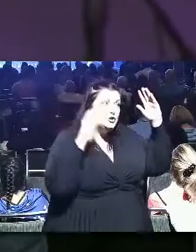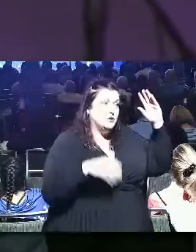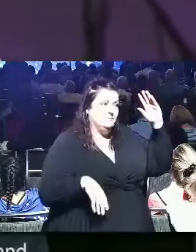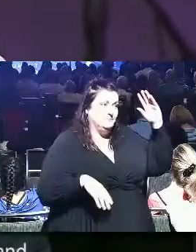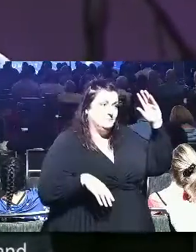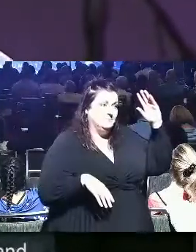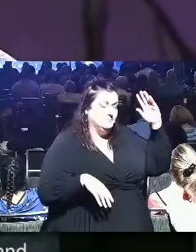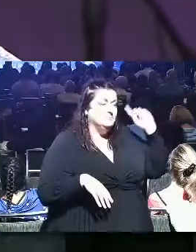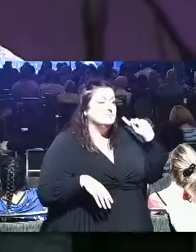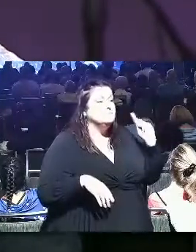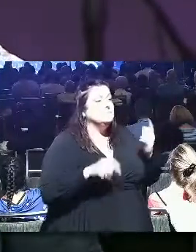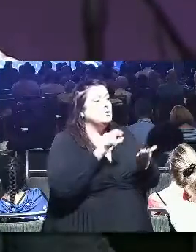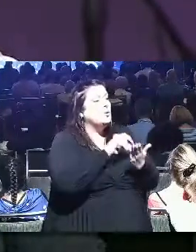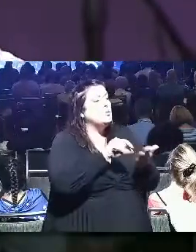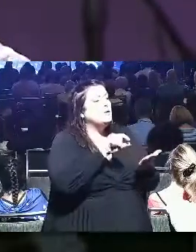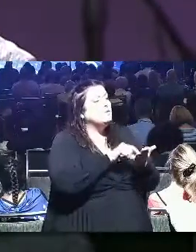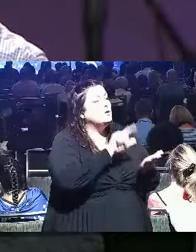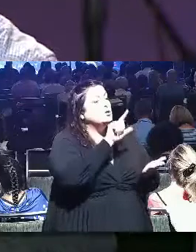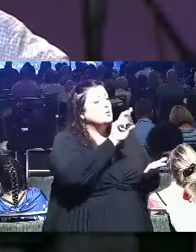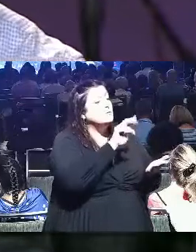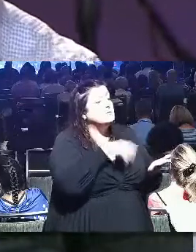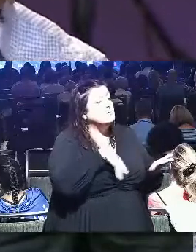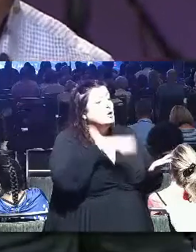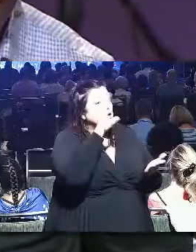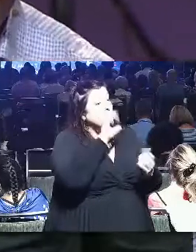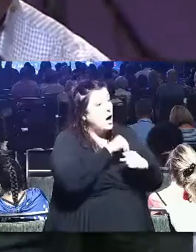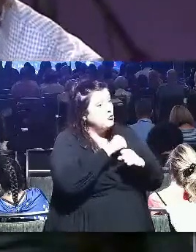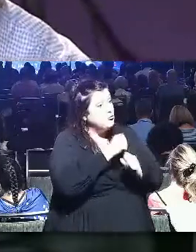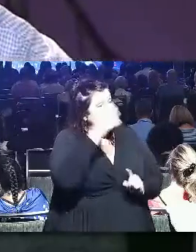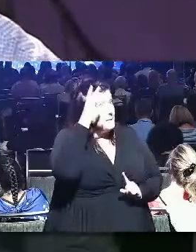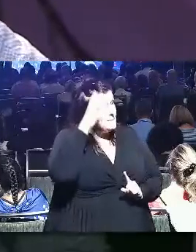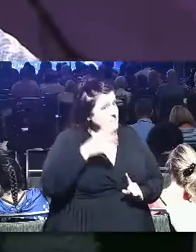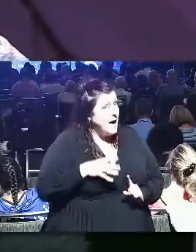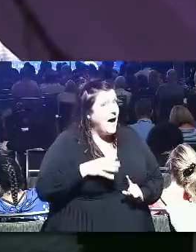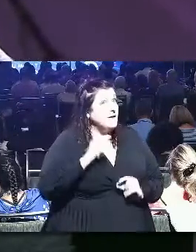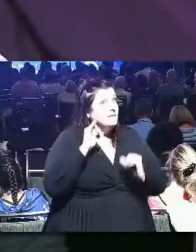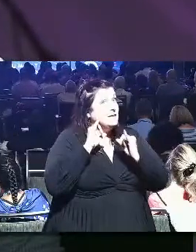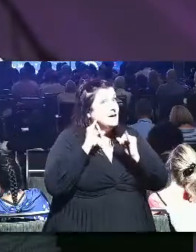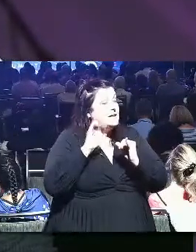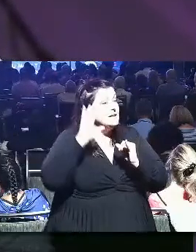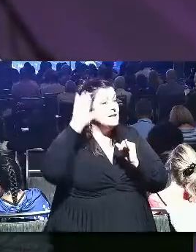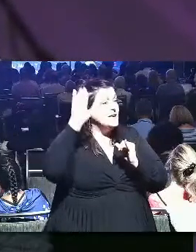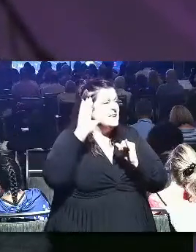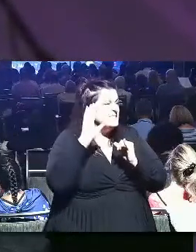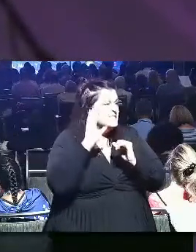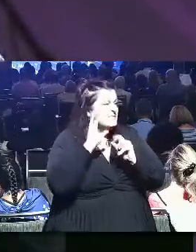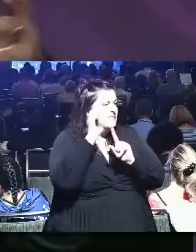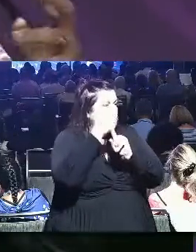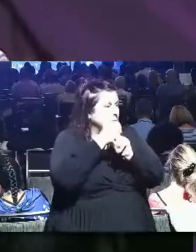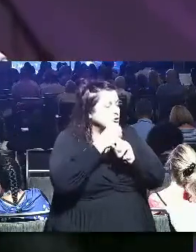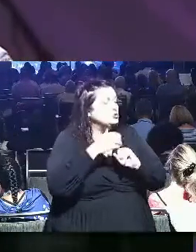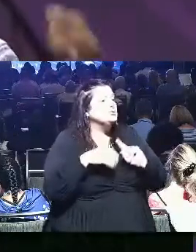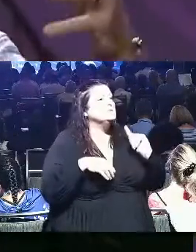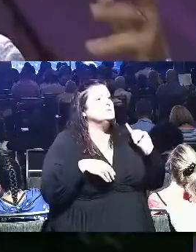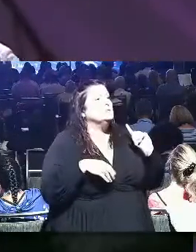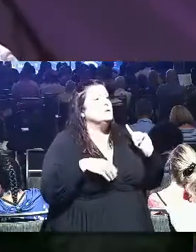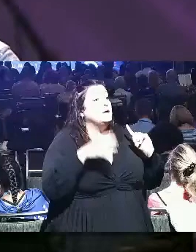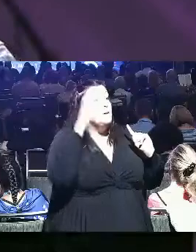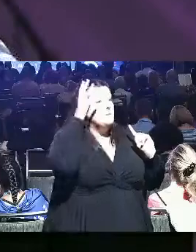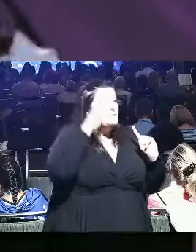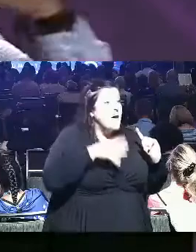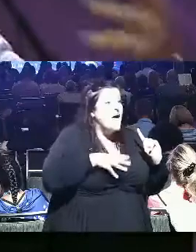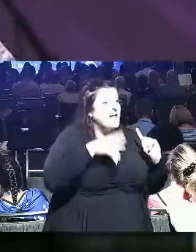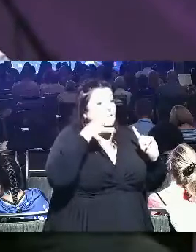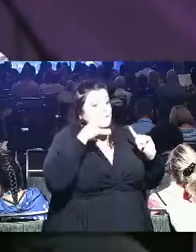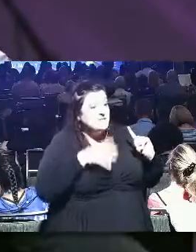so we read in verse 27, so God created man in his own mankind in his own image. In the image of God, he created them, male and